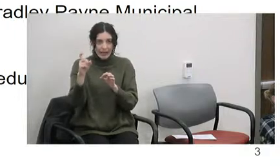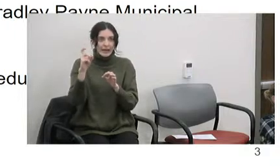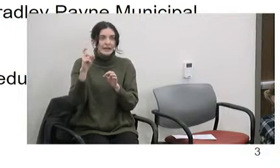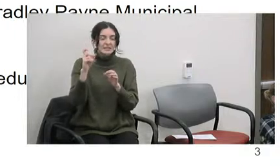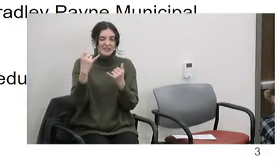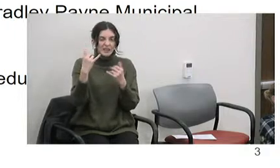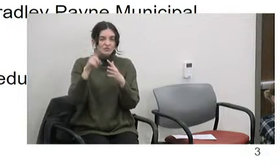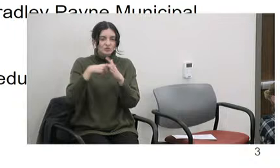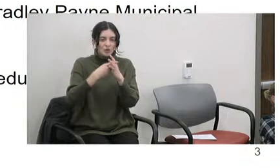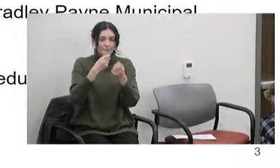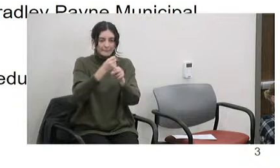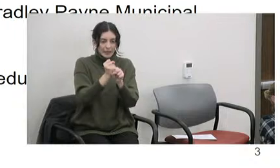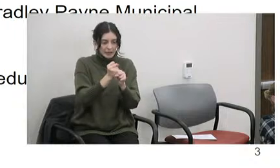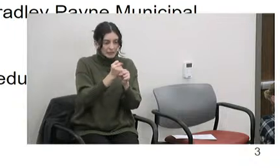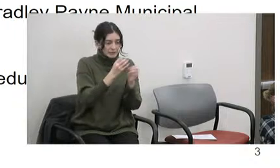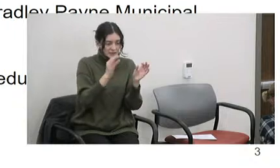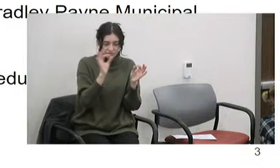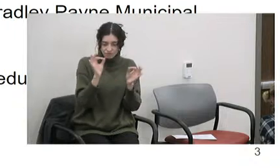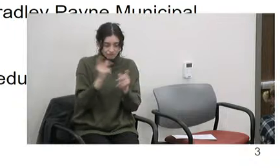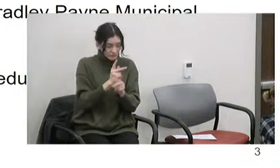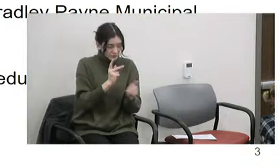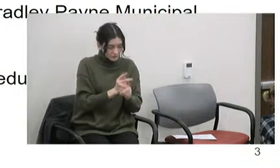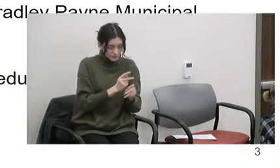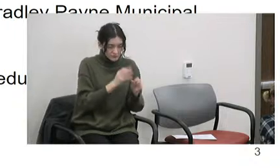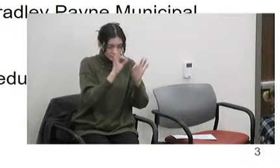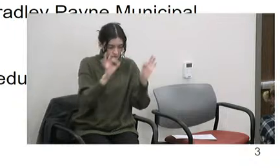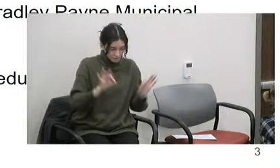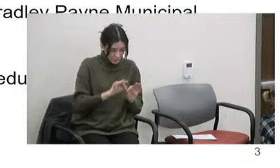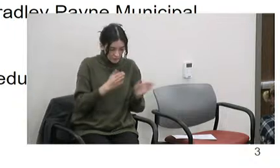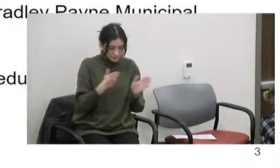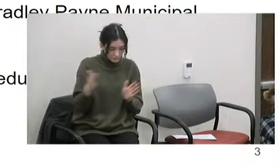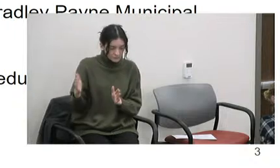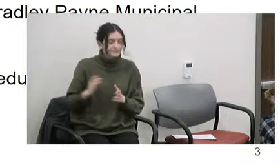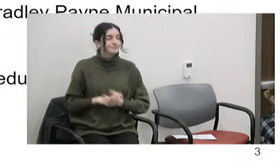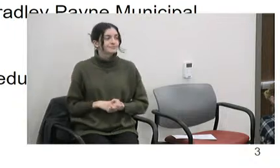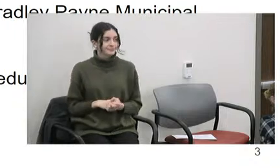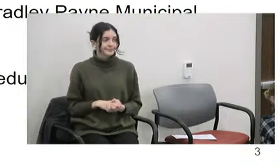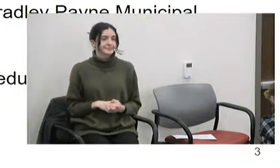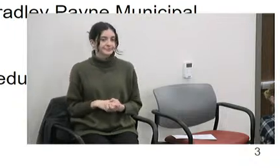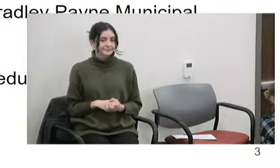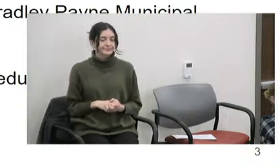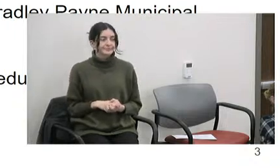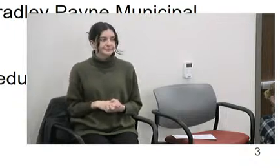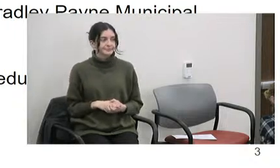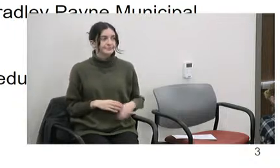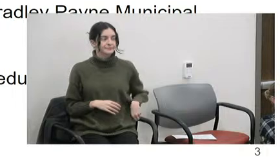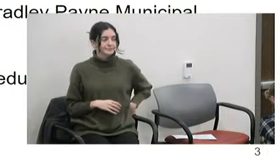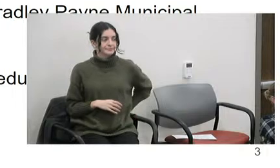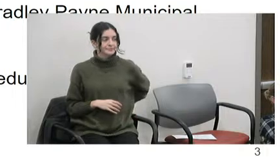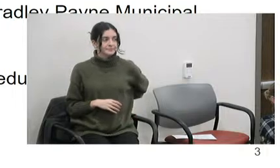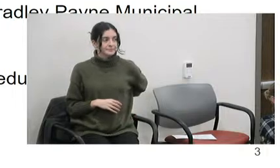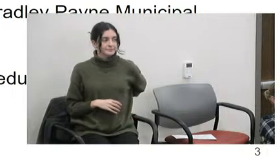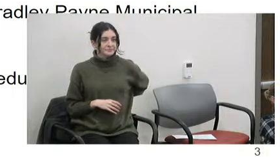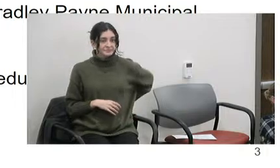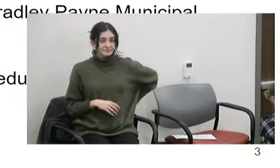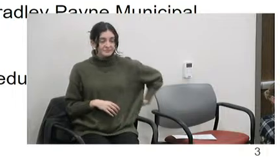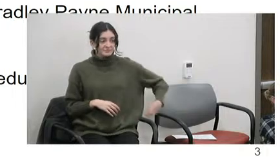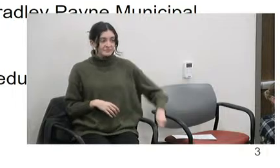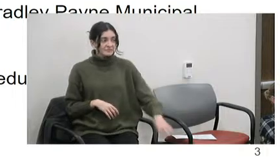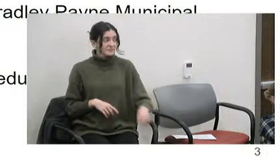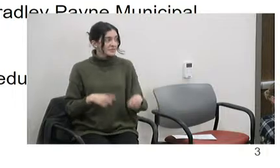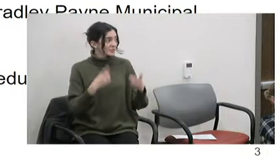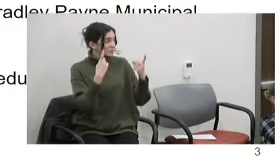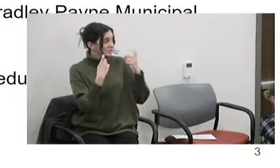1099s. 1099 vendors. Are there any questions on the